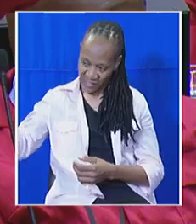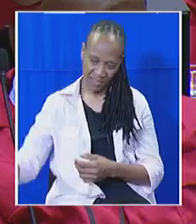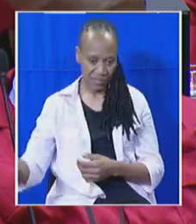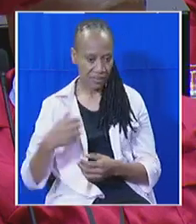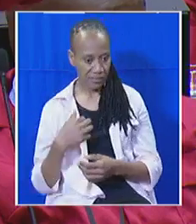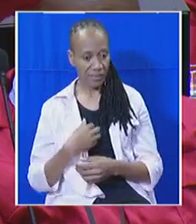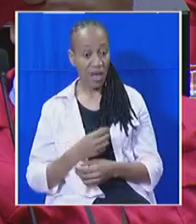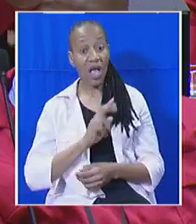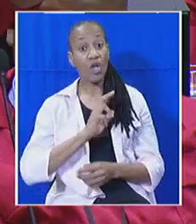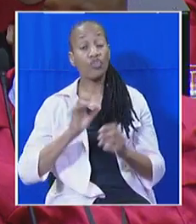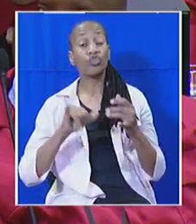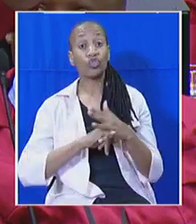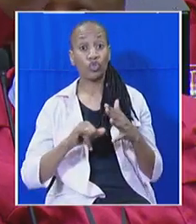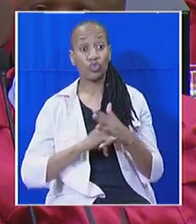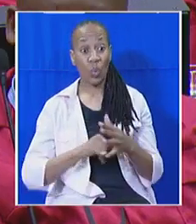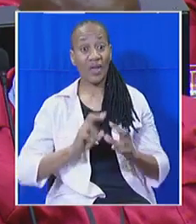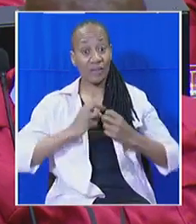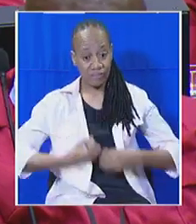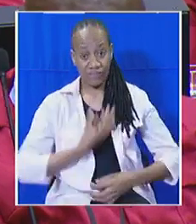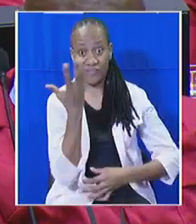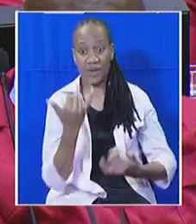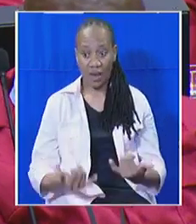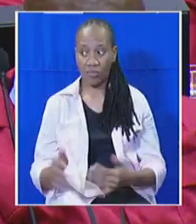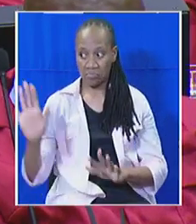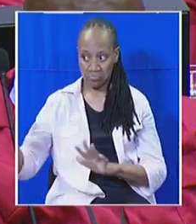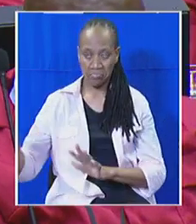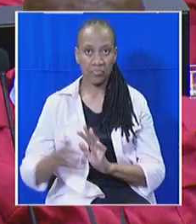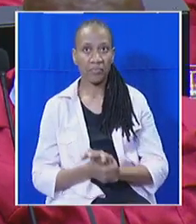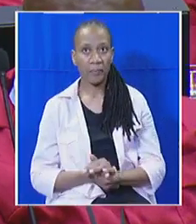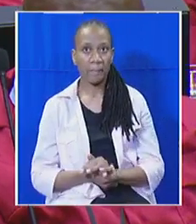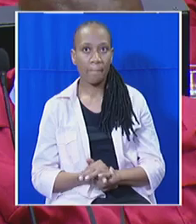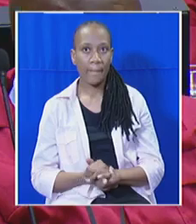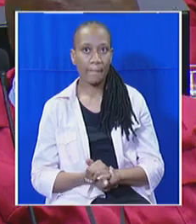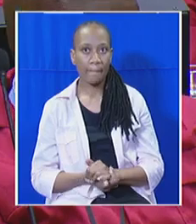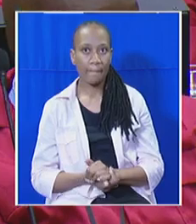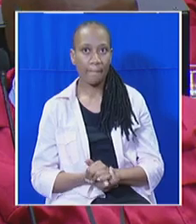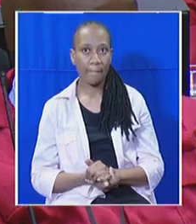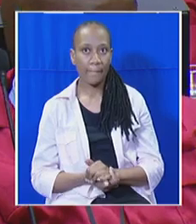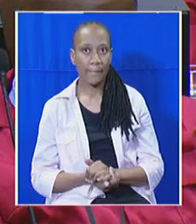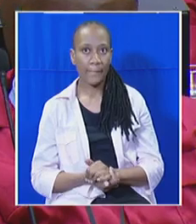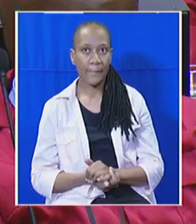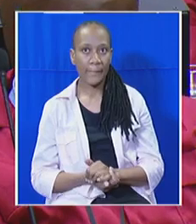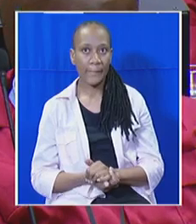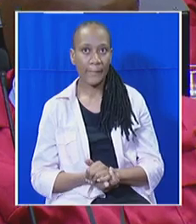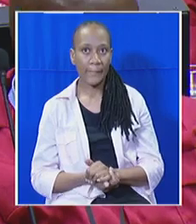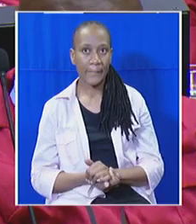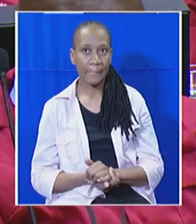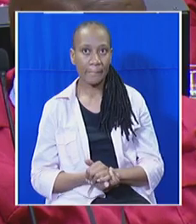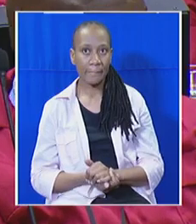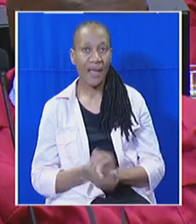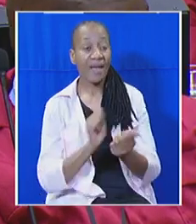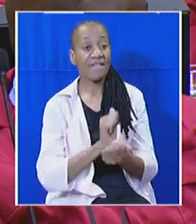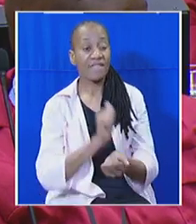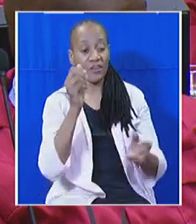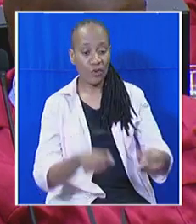going to speak to, and I'm speaking to people of Alexandra. Mo lekwalong la kgololesego le puso ya ga jaana ya African